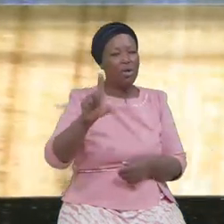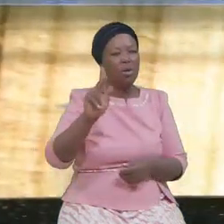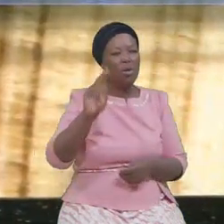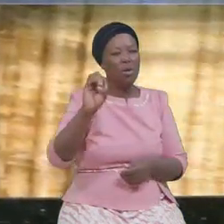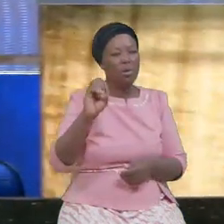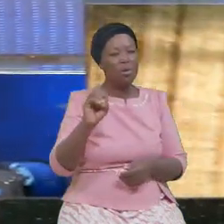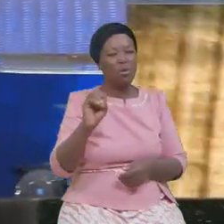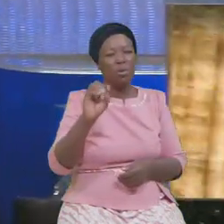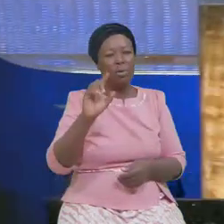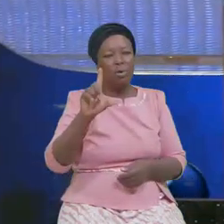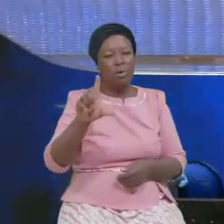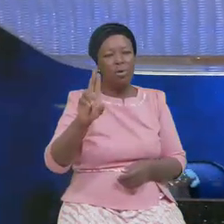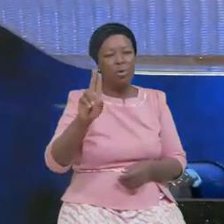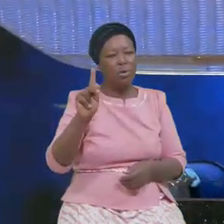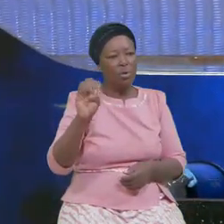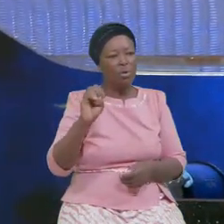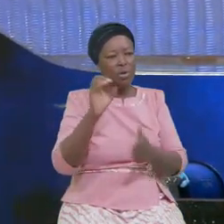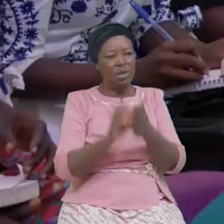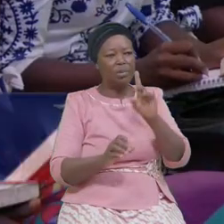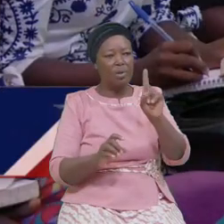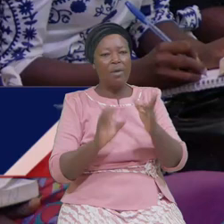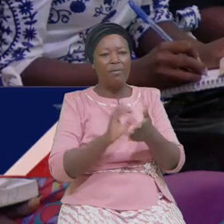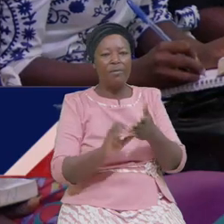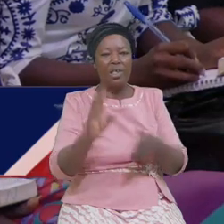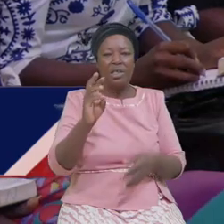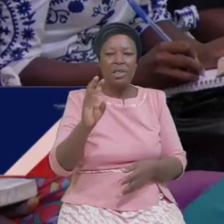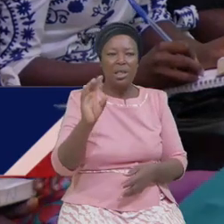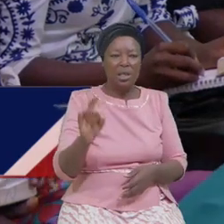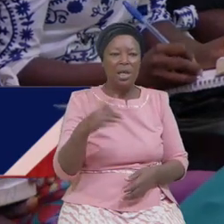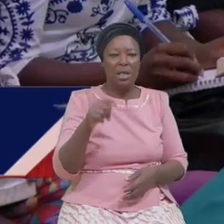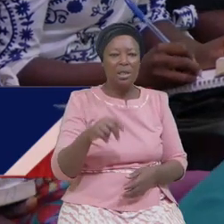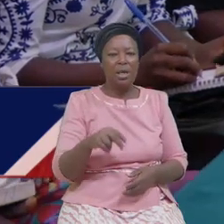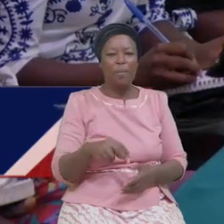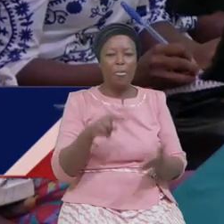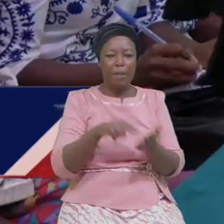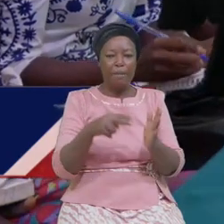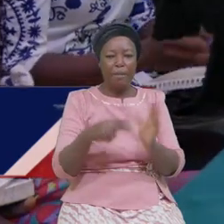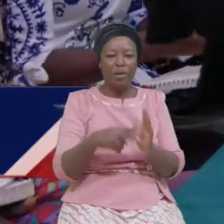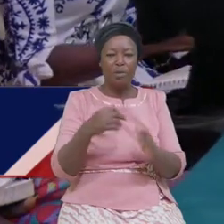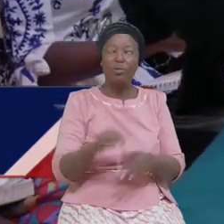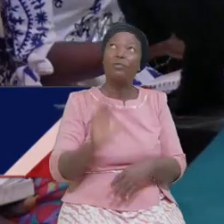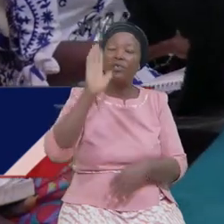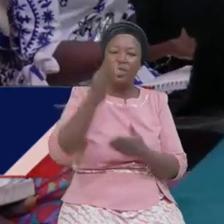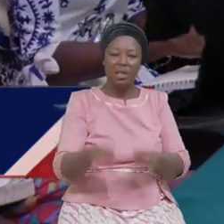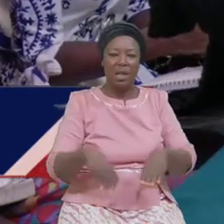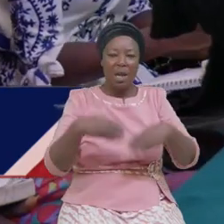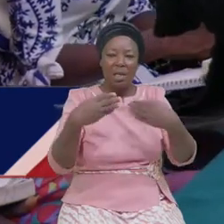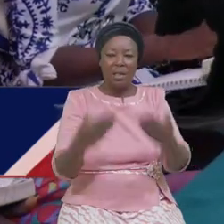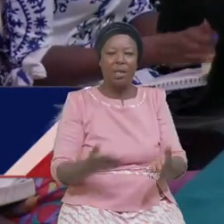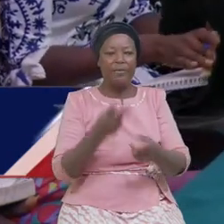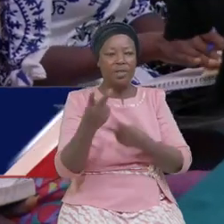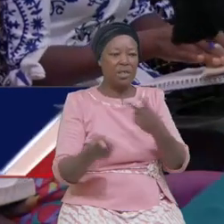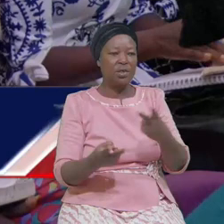Luke now, chapter 1, verse 68. The purpose of his granted visitation. In Luke